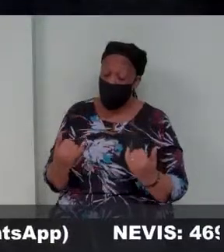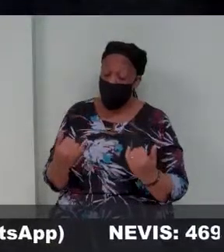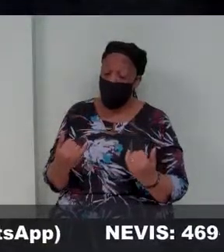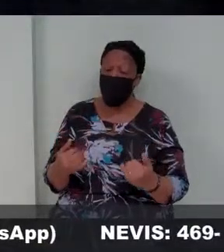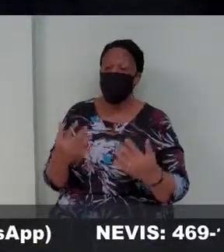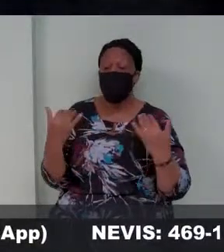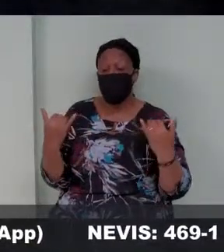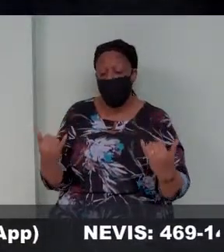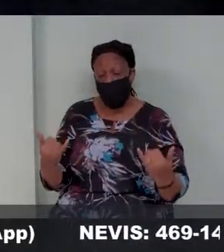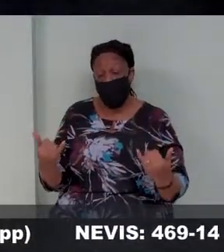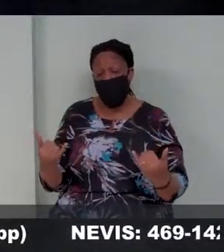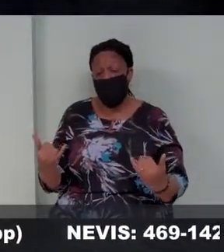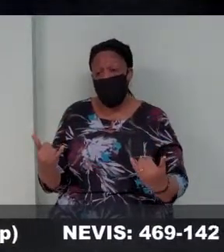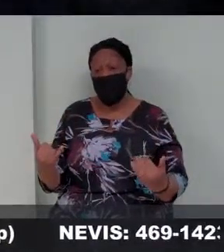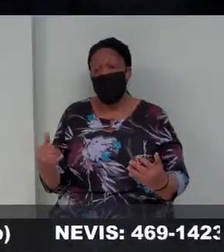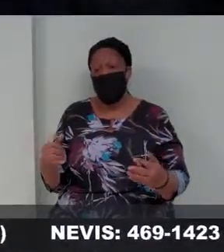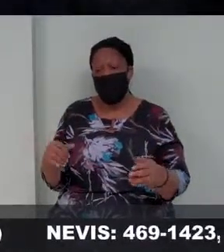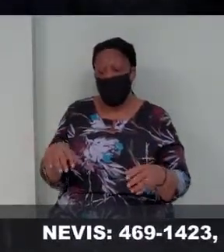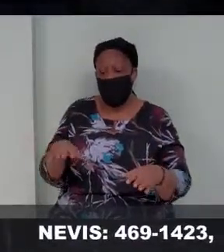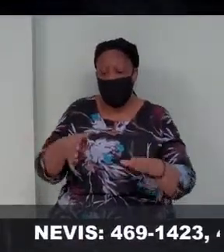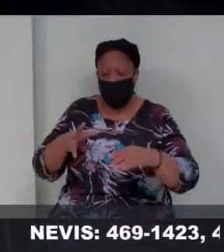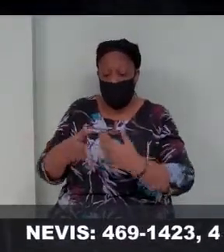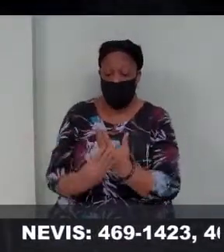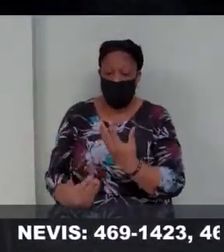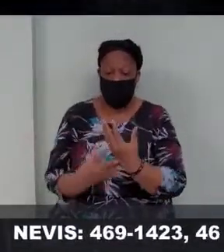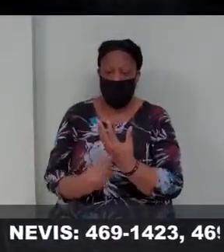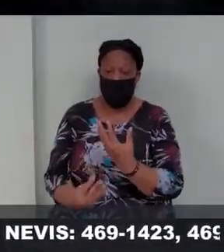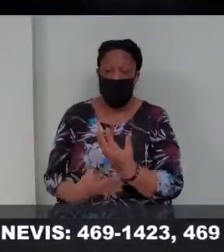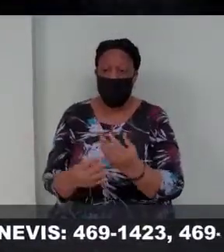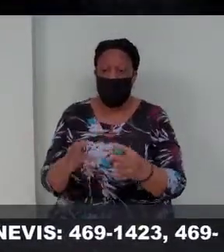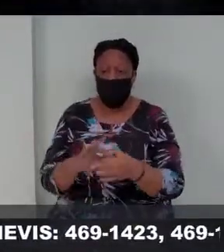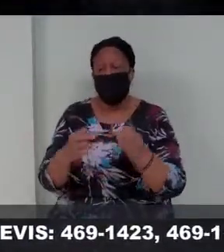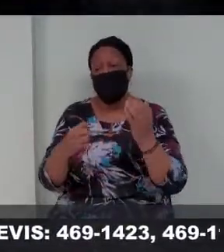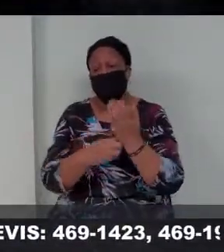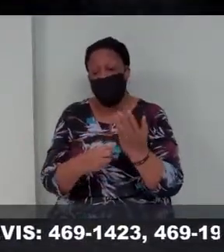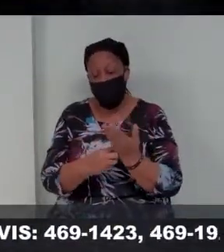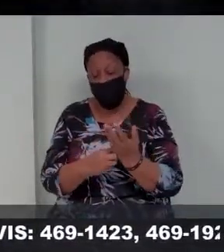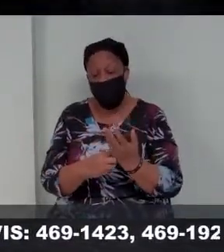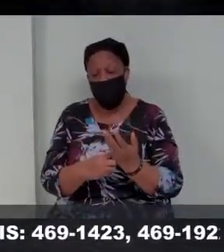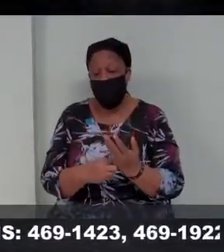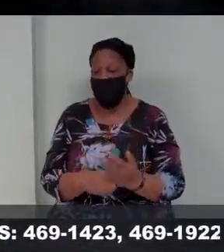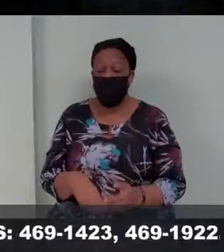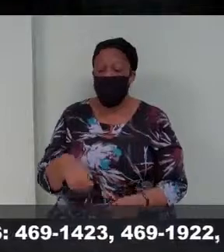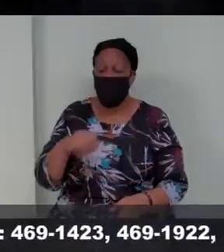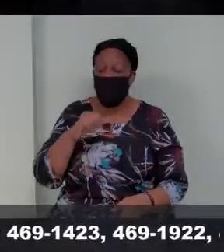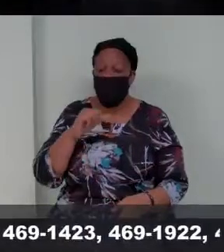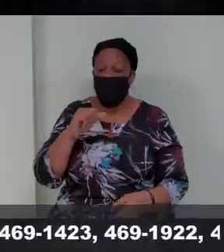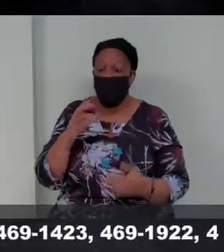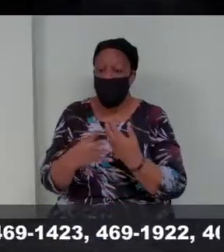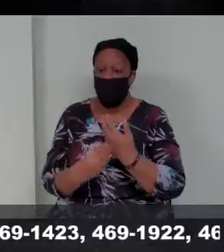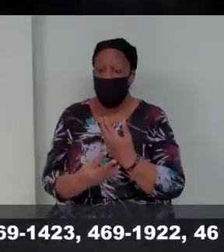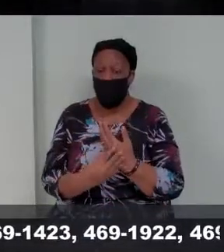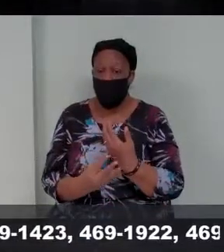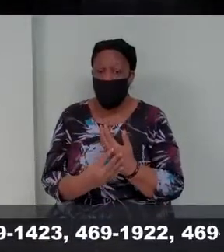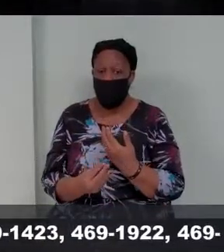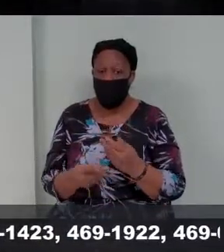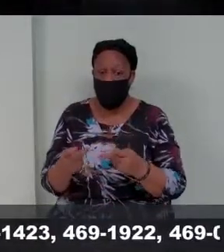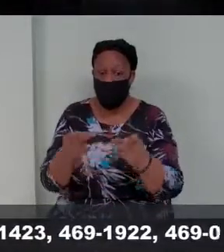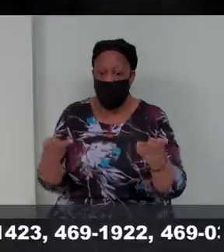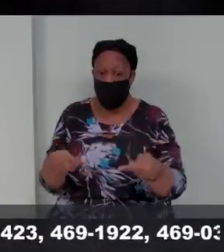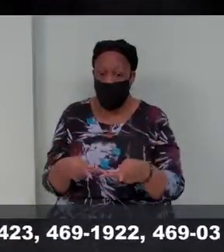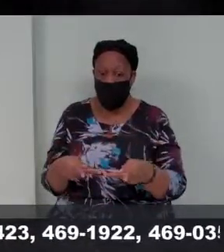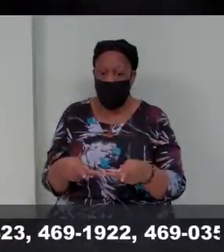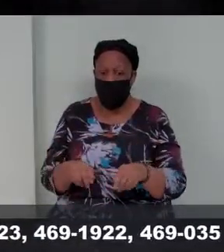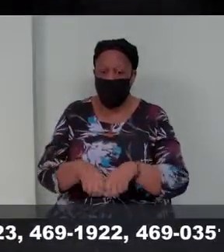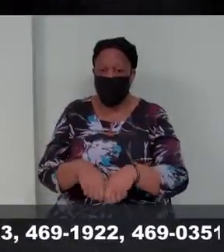in terms of printing. That is being worked upon, and so as soon as the tickets are ready, those will be available